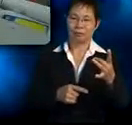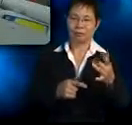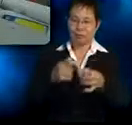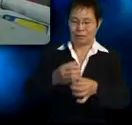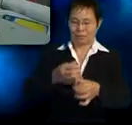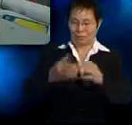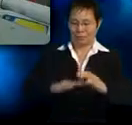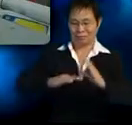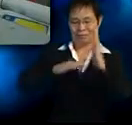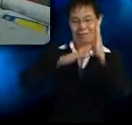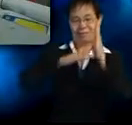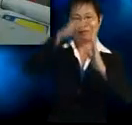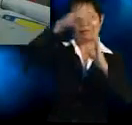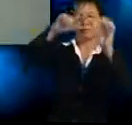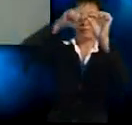retort stand,